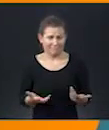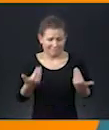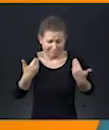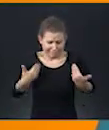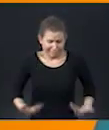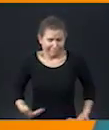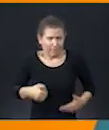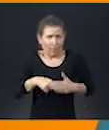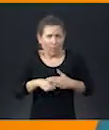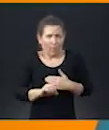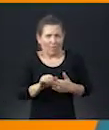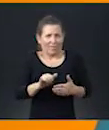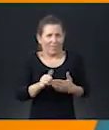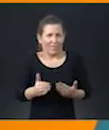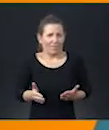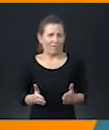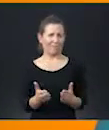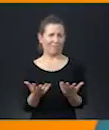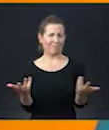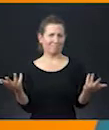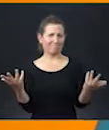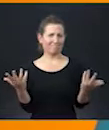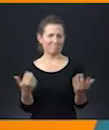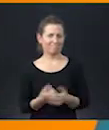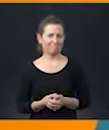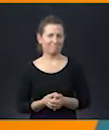That's how I was born.